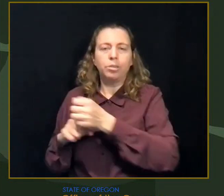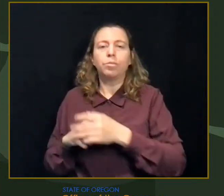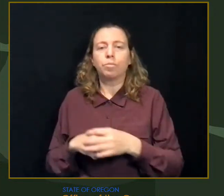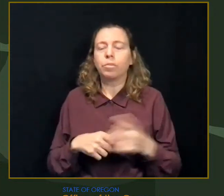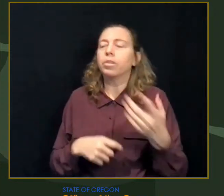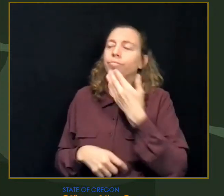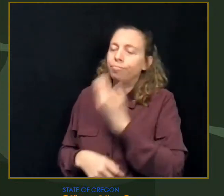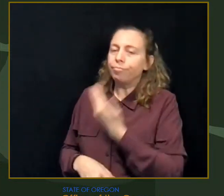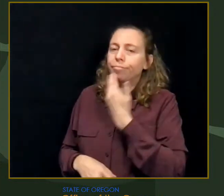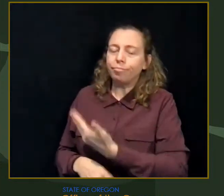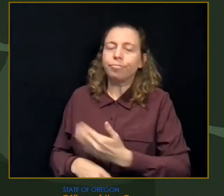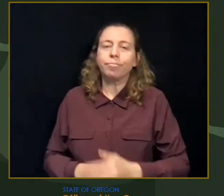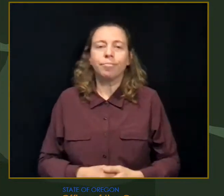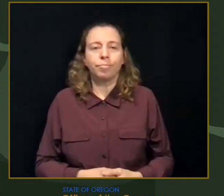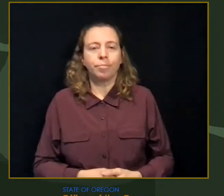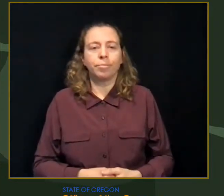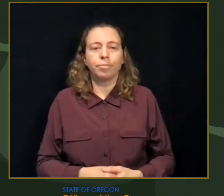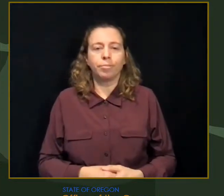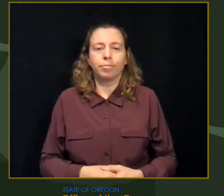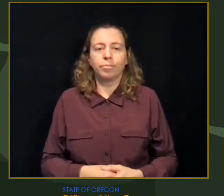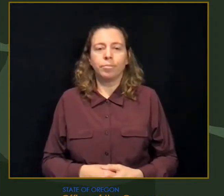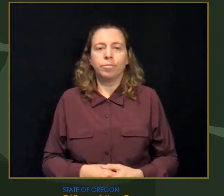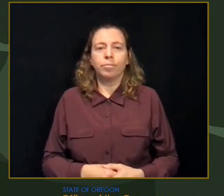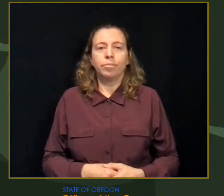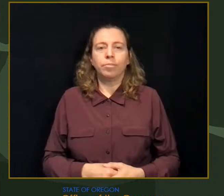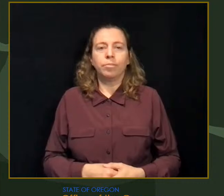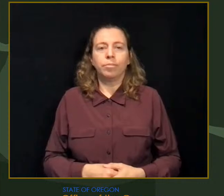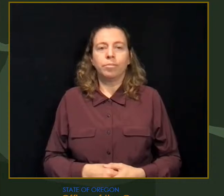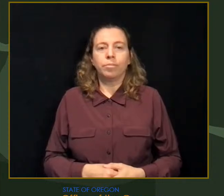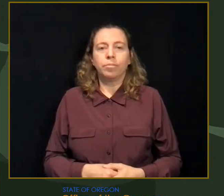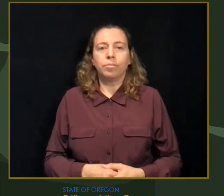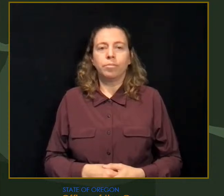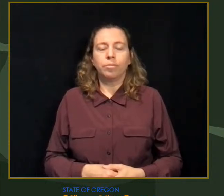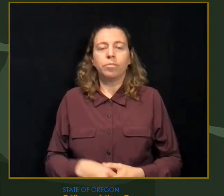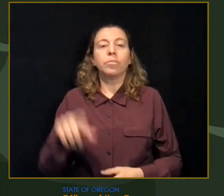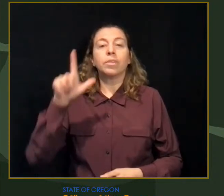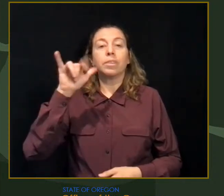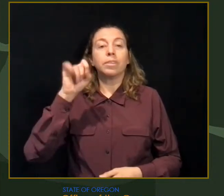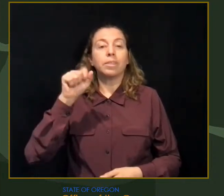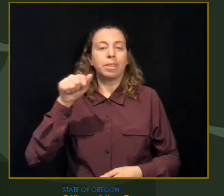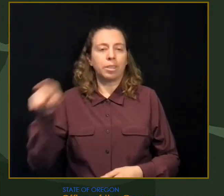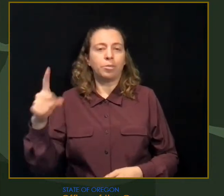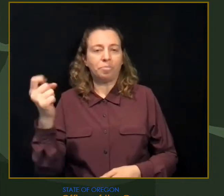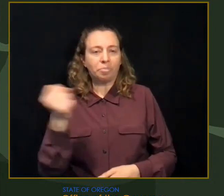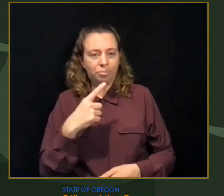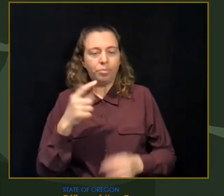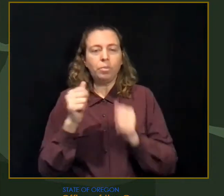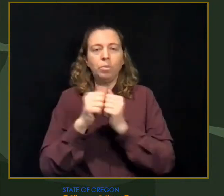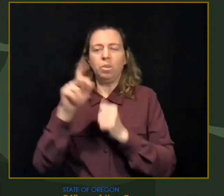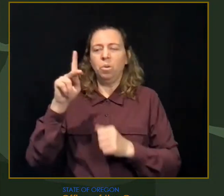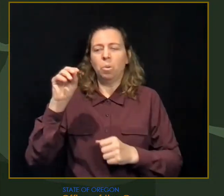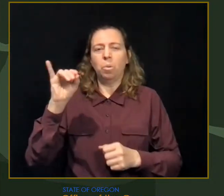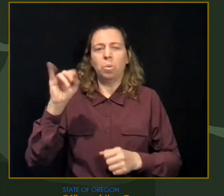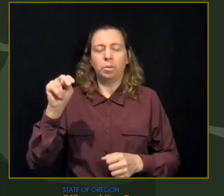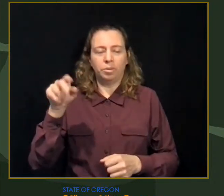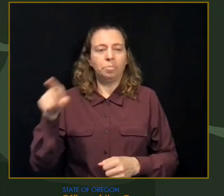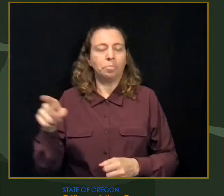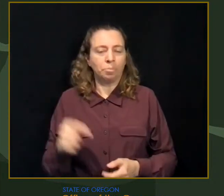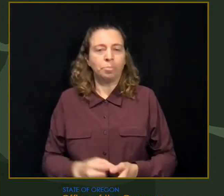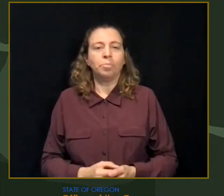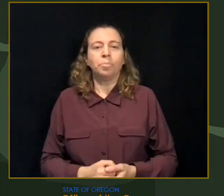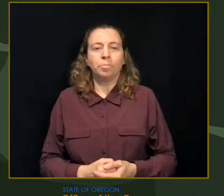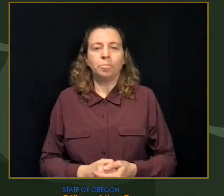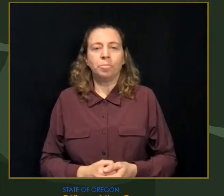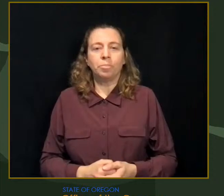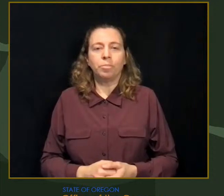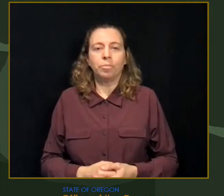Thanks, Lincoln. We'll go next to Lisa Balick with COIN. Go ahead, Lisa. Good morning. First question for Dr.